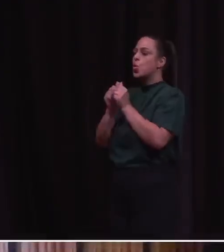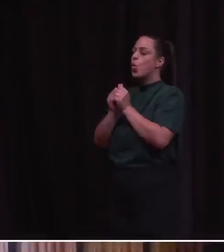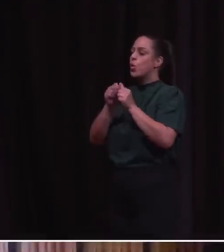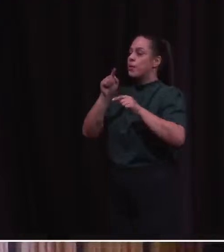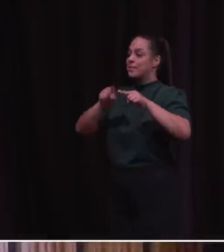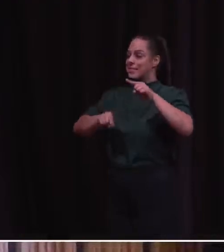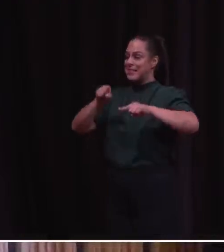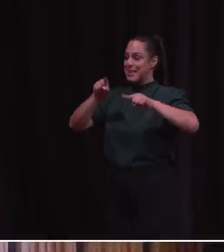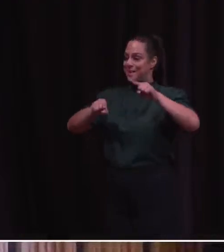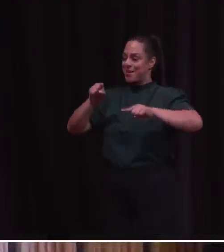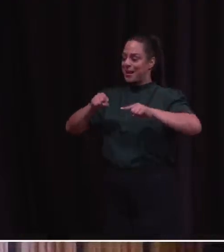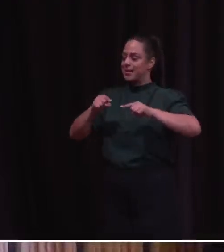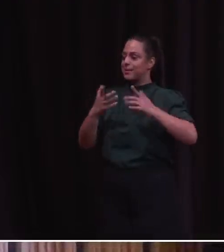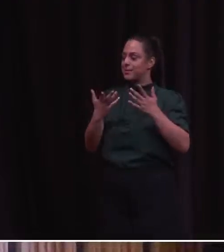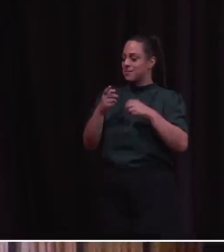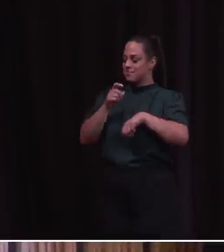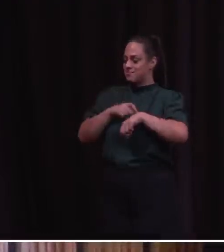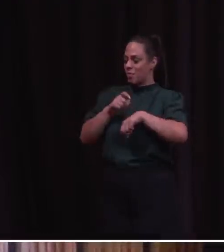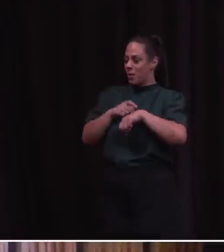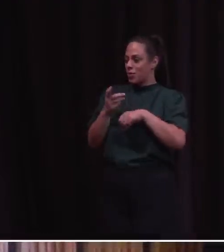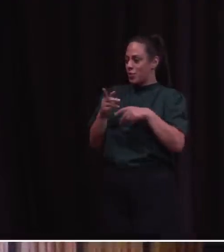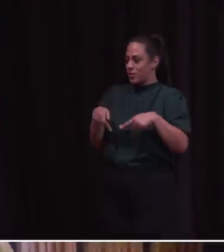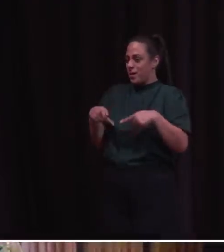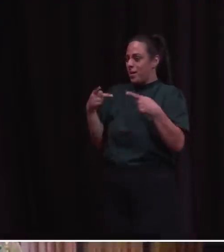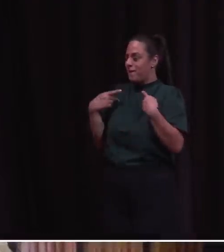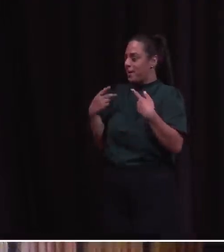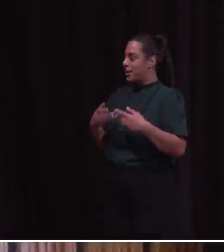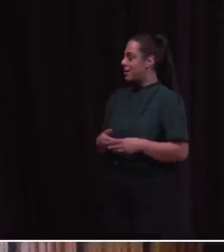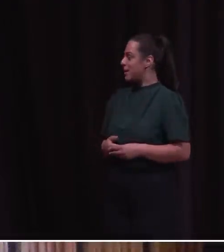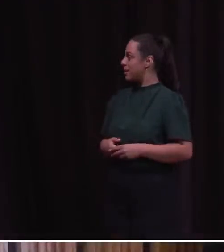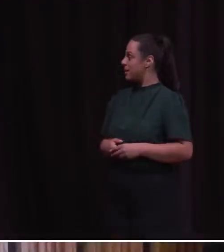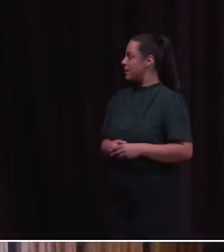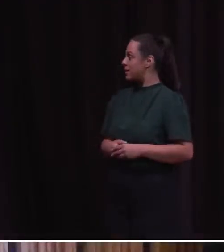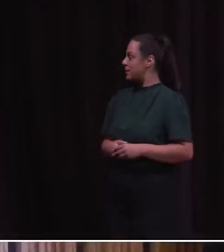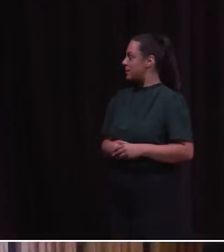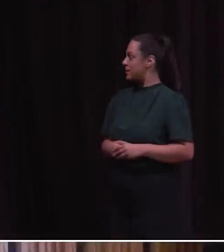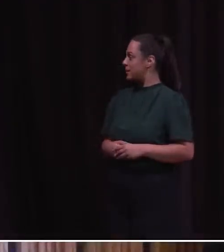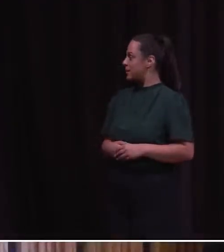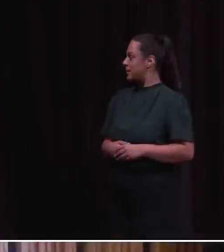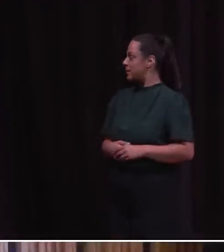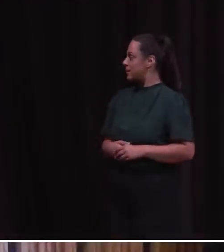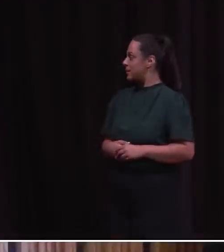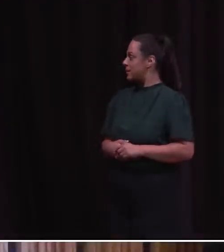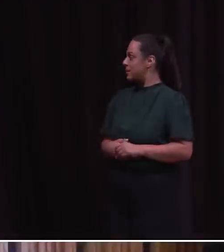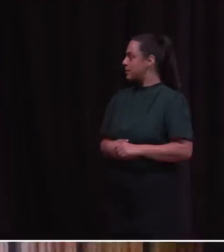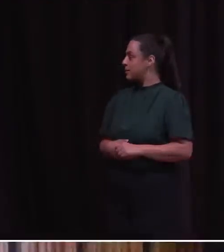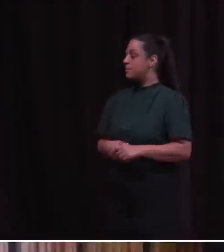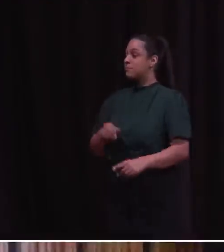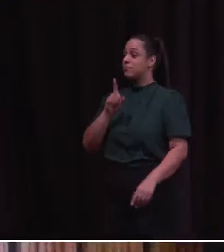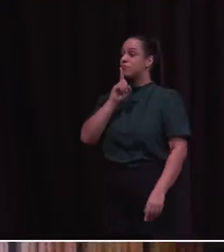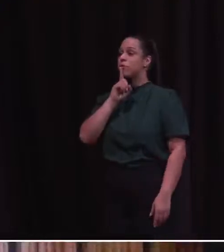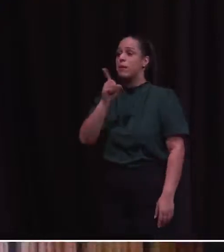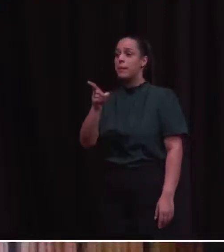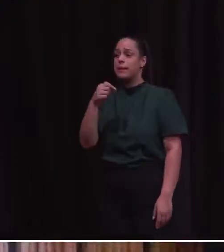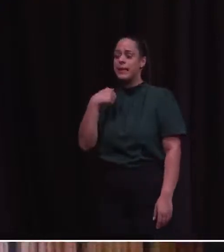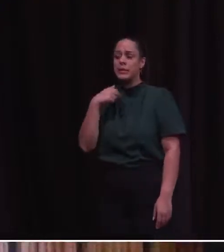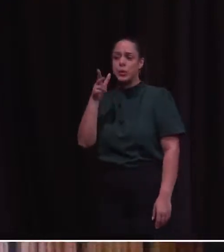but I couldn't catch it, much of it. Can you? Can somebody beg?